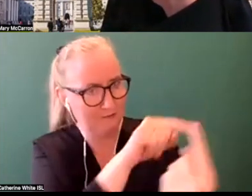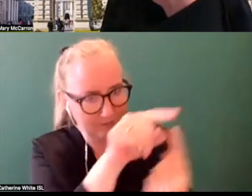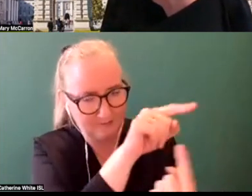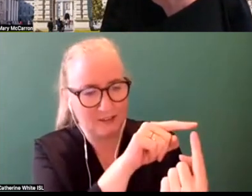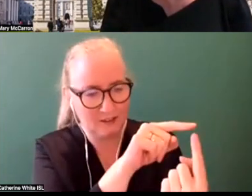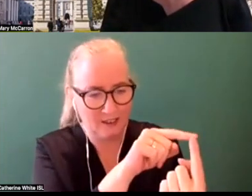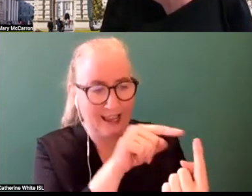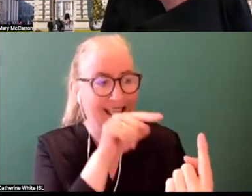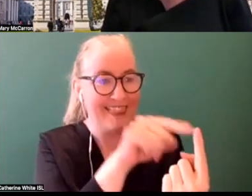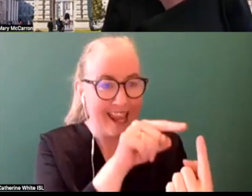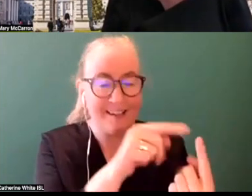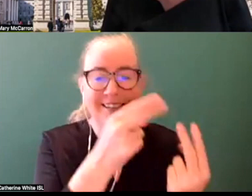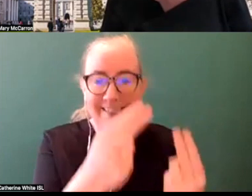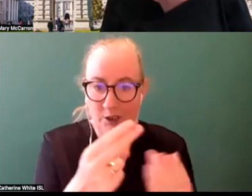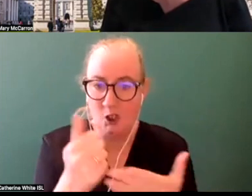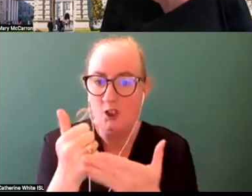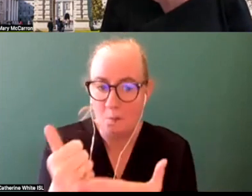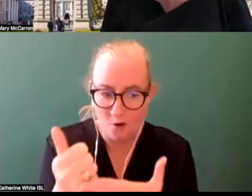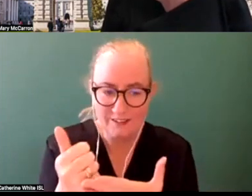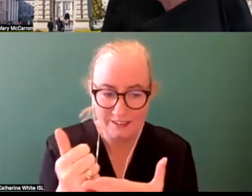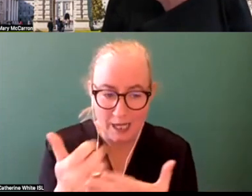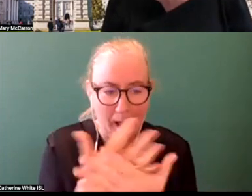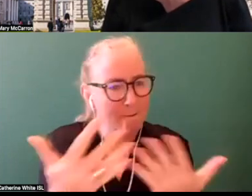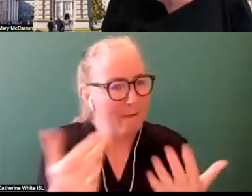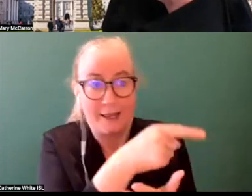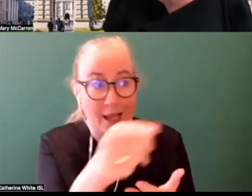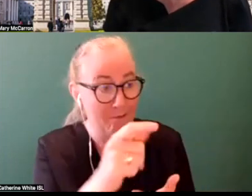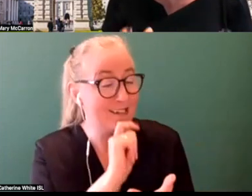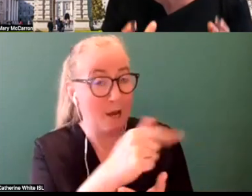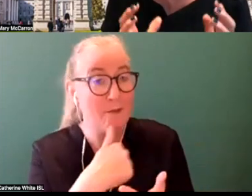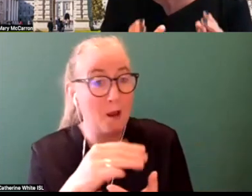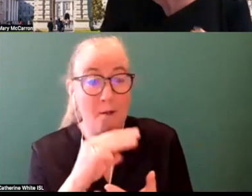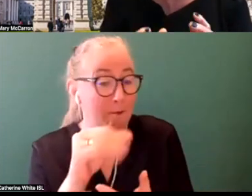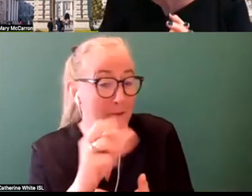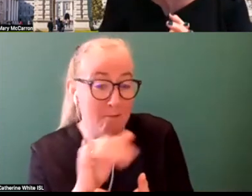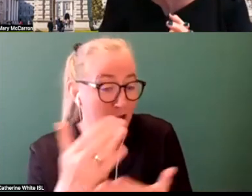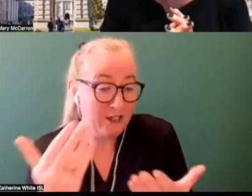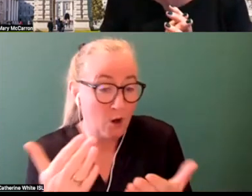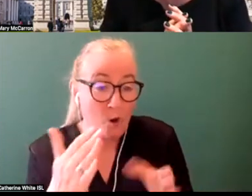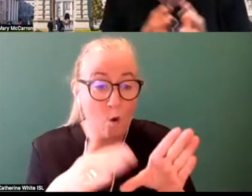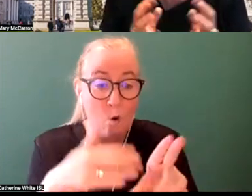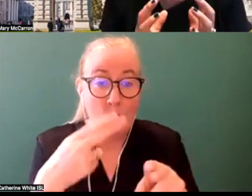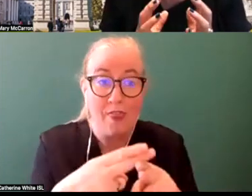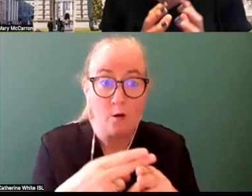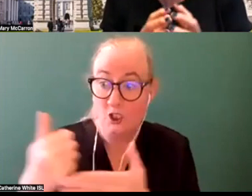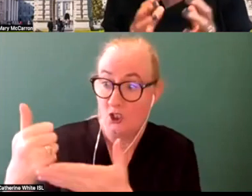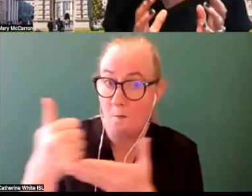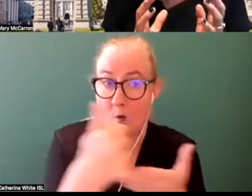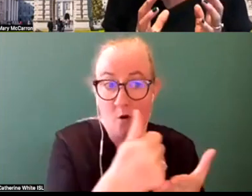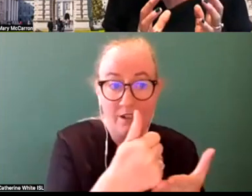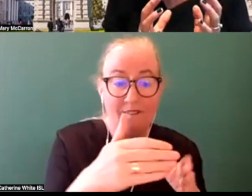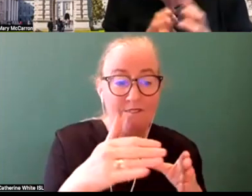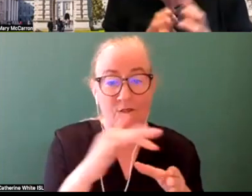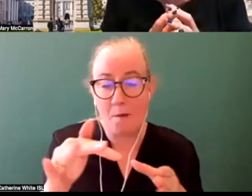They need support. And many of them would say to me, you know, Mary, without having the support from the RNIDs and the